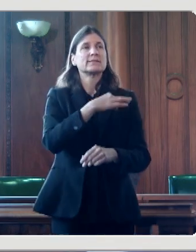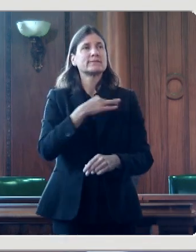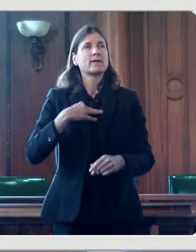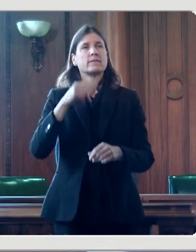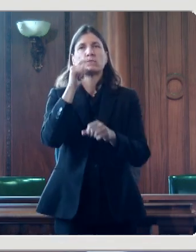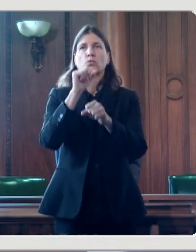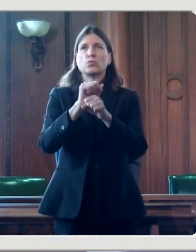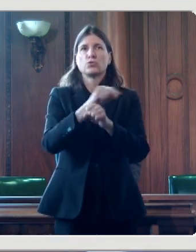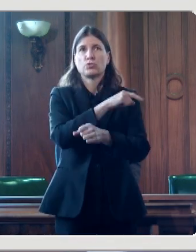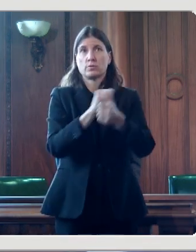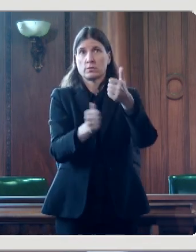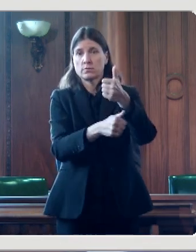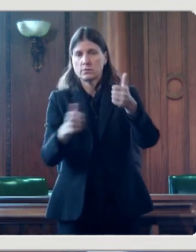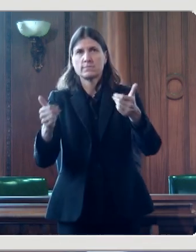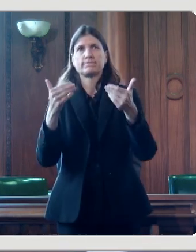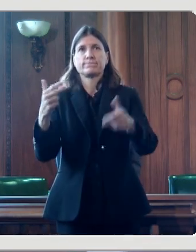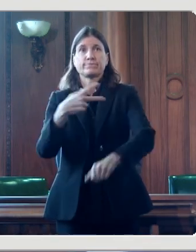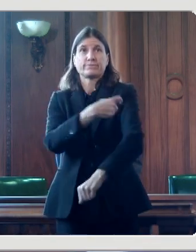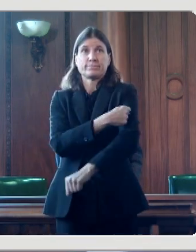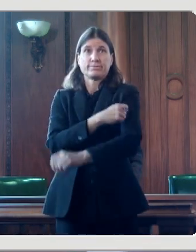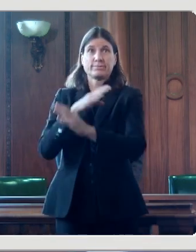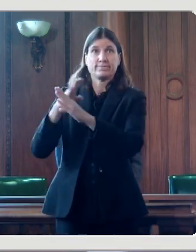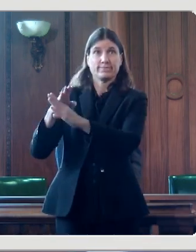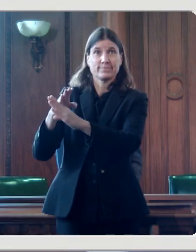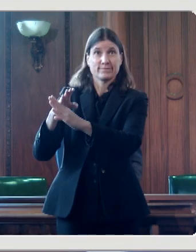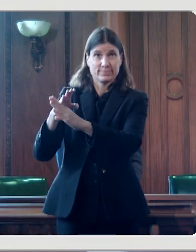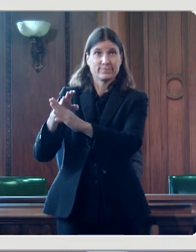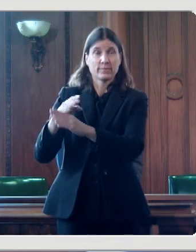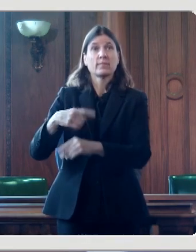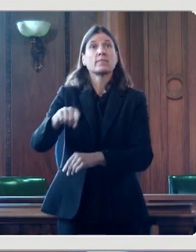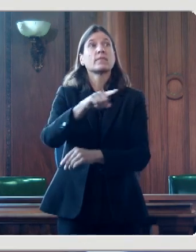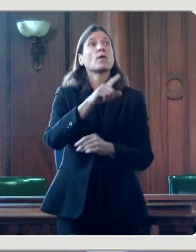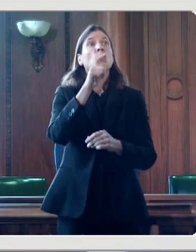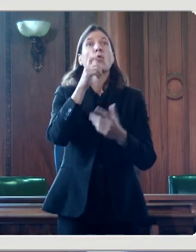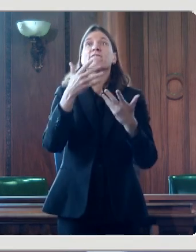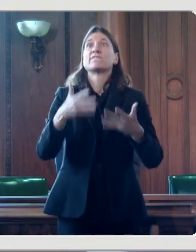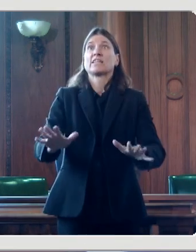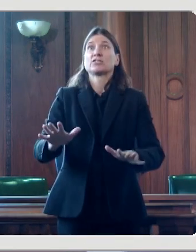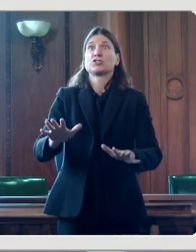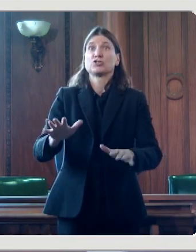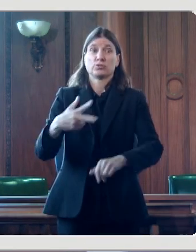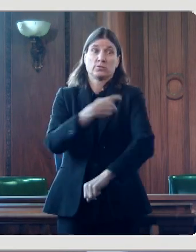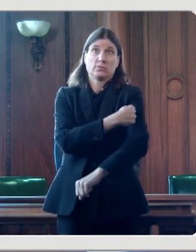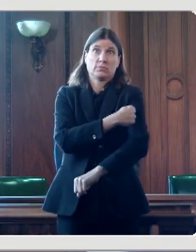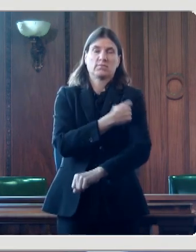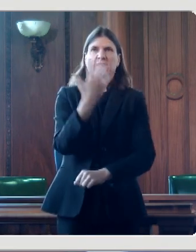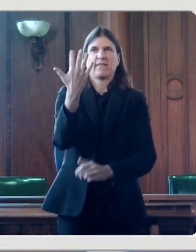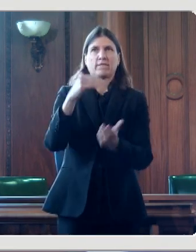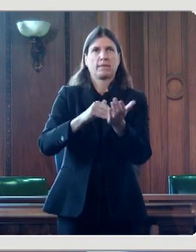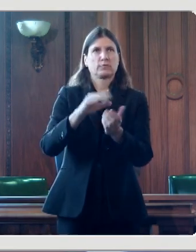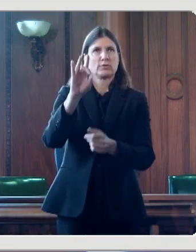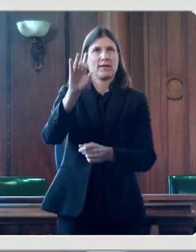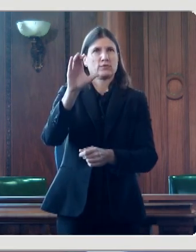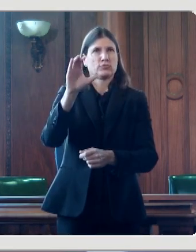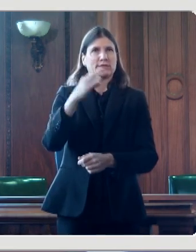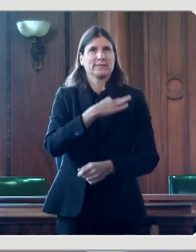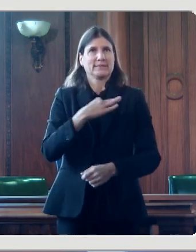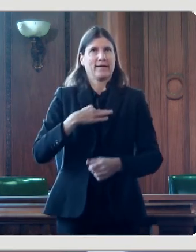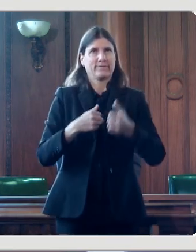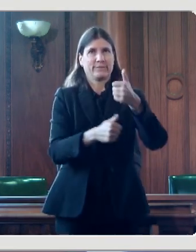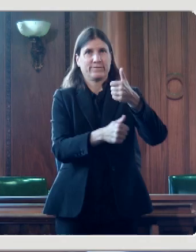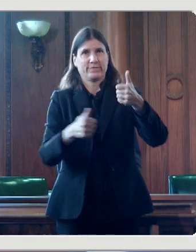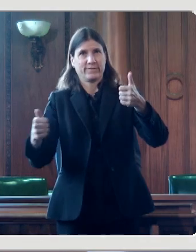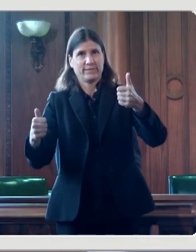5,800 have received their first dose of vaccine, 2,300 of the Pfizer, 3,500 of the Moderna.